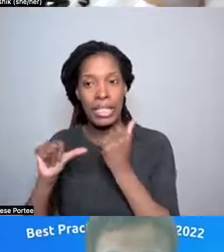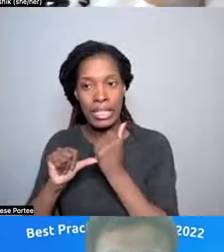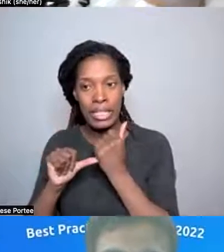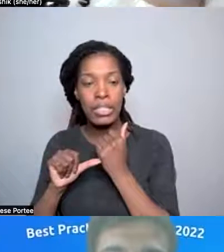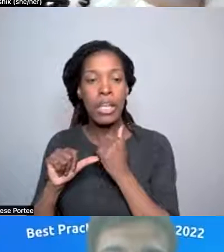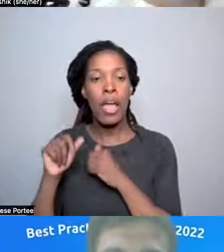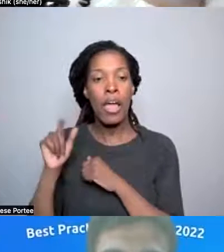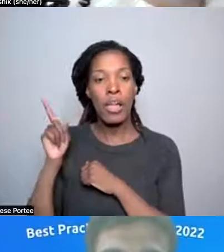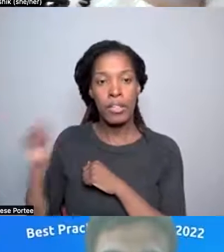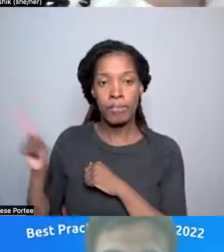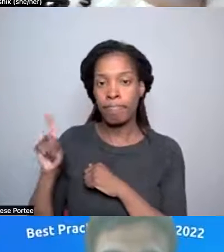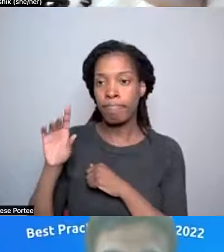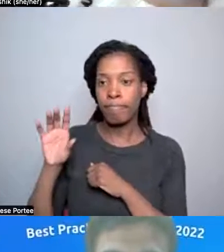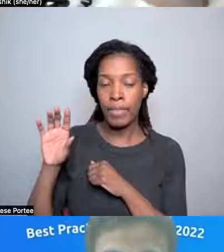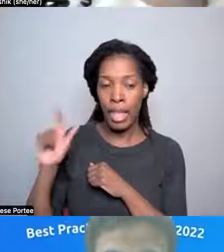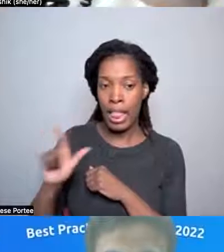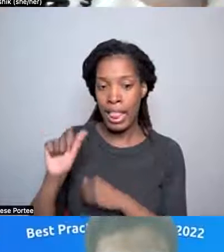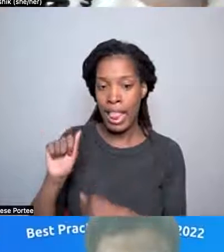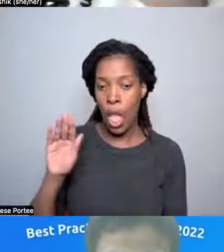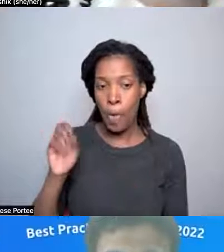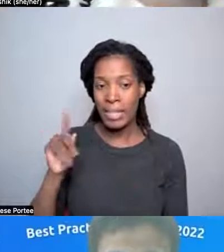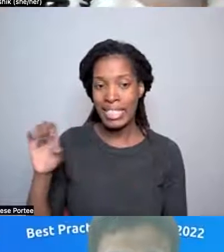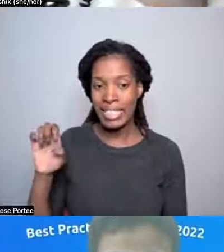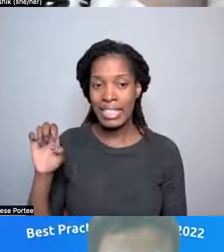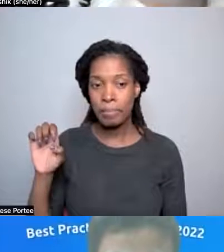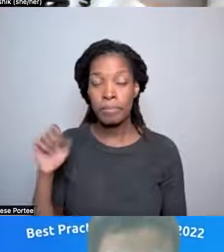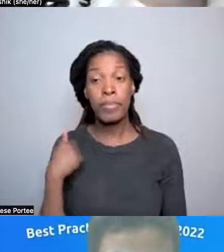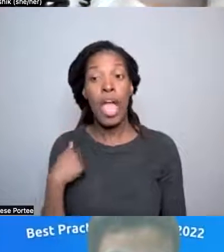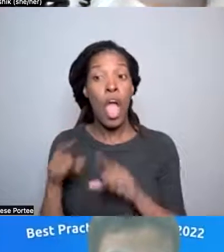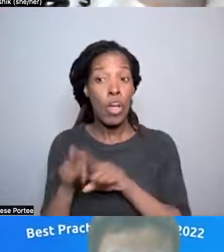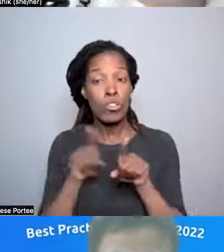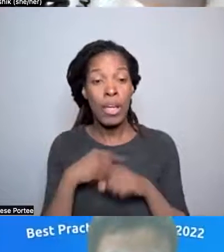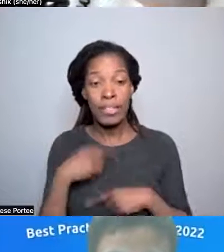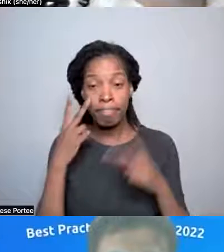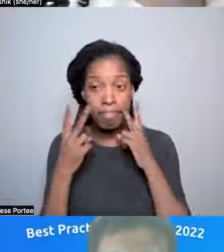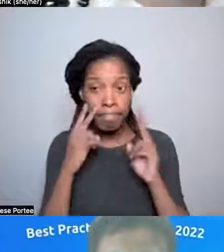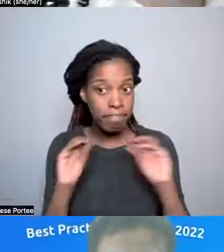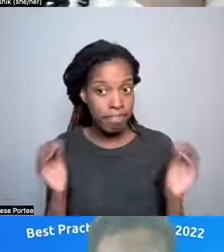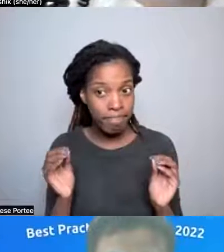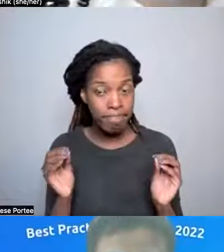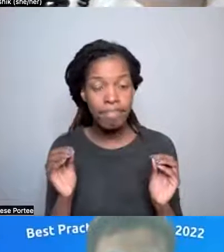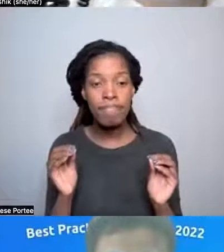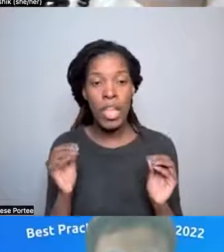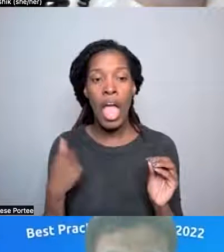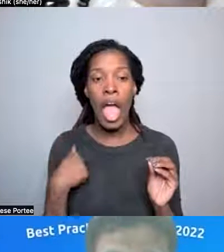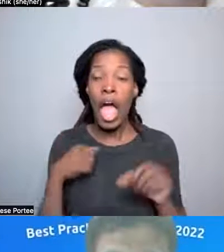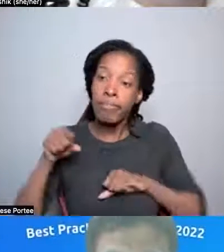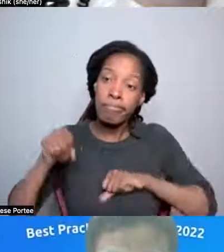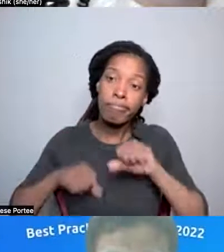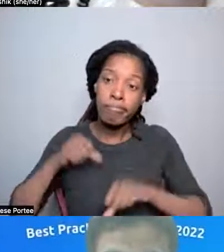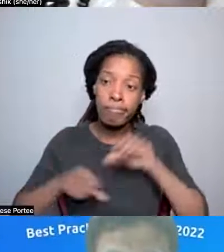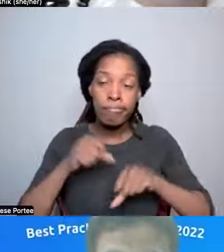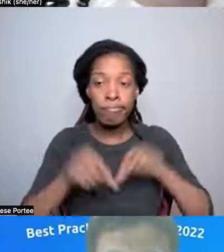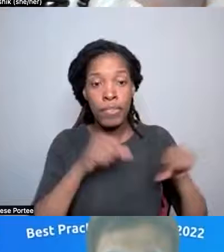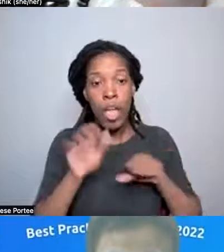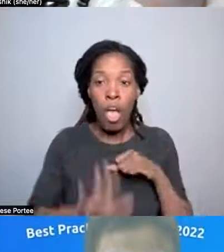Rawalpindi. Apart from that, I am a cyclist. I've cycled all over the country, from